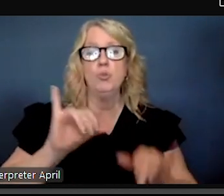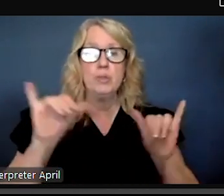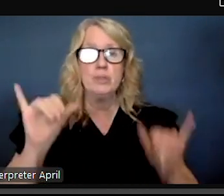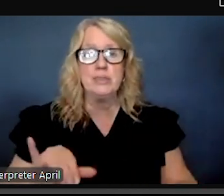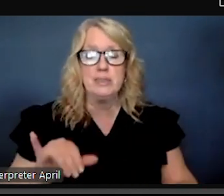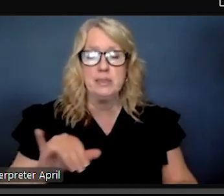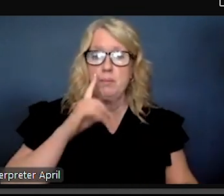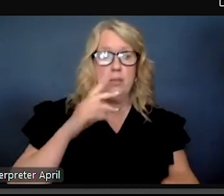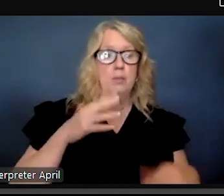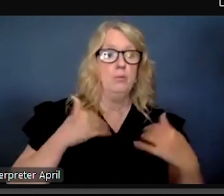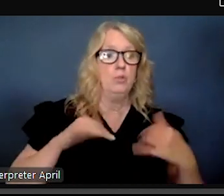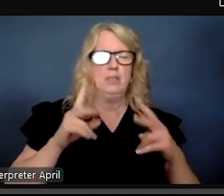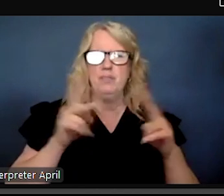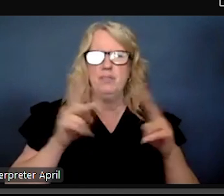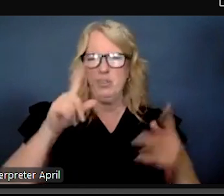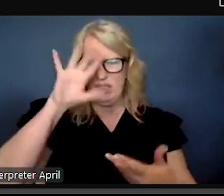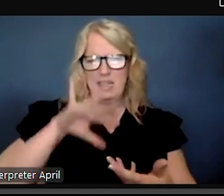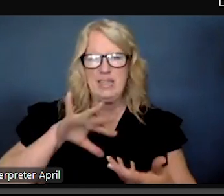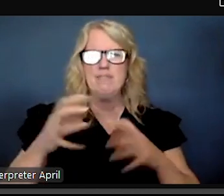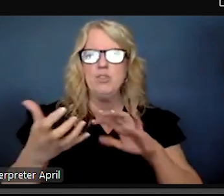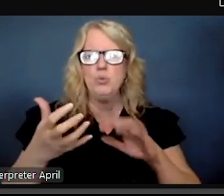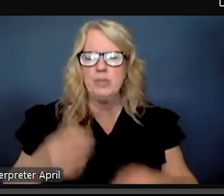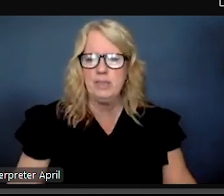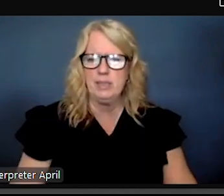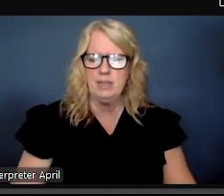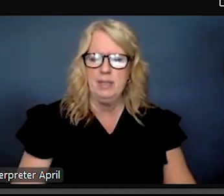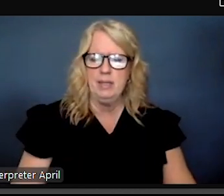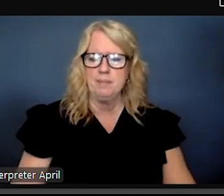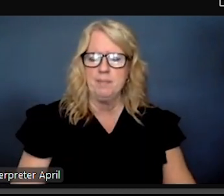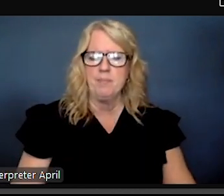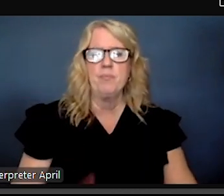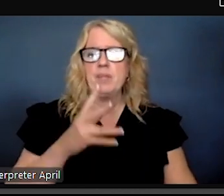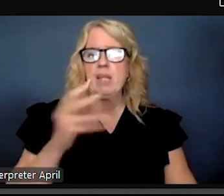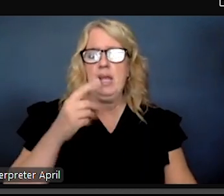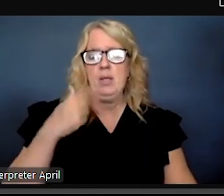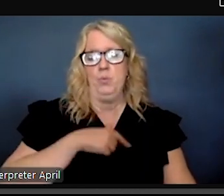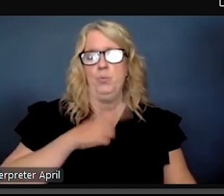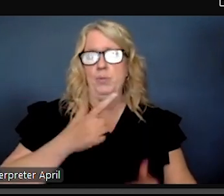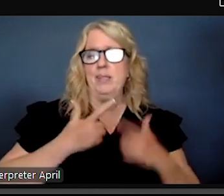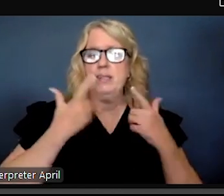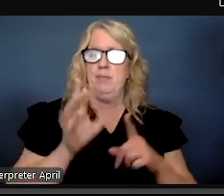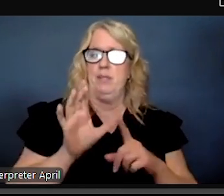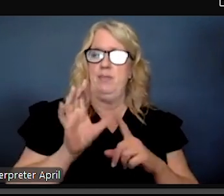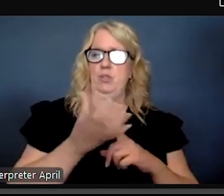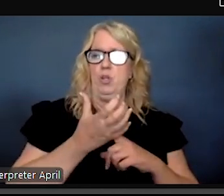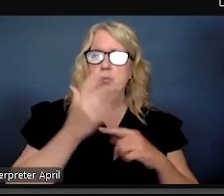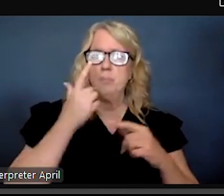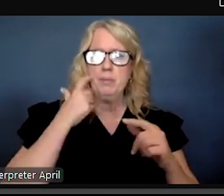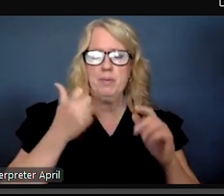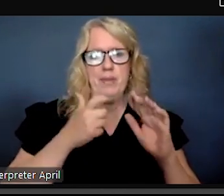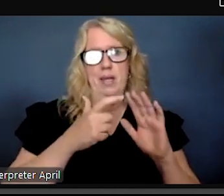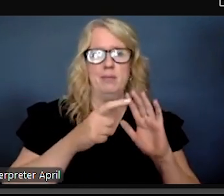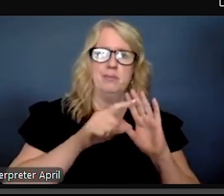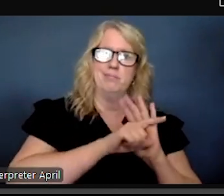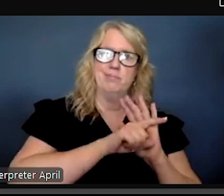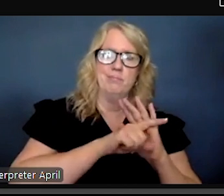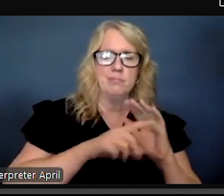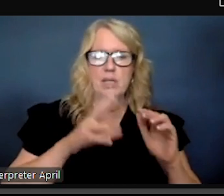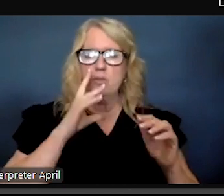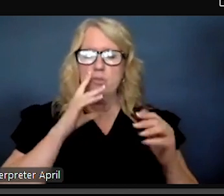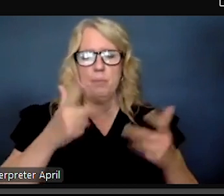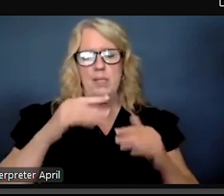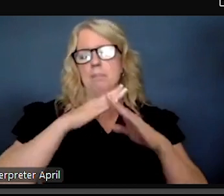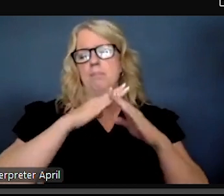is incredibly confusing. And we live in a culture that's stigma laden. So there's so many barriers to care,